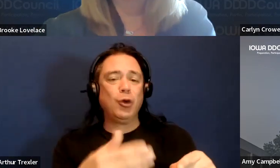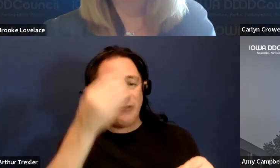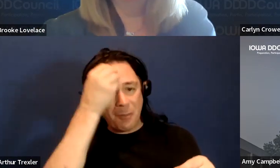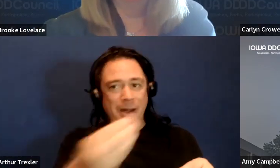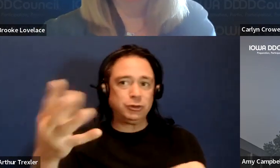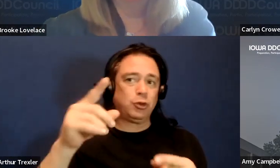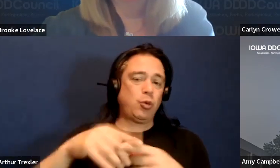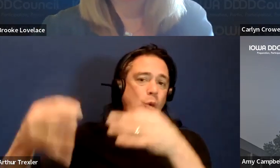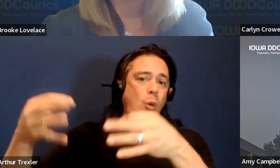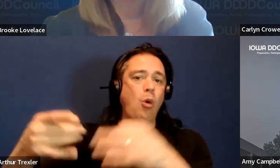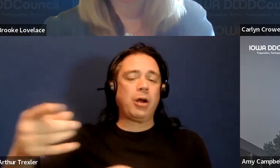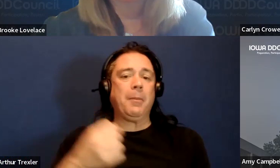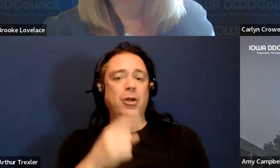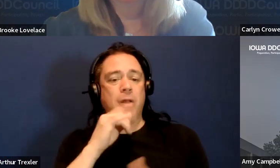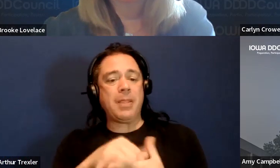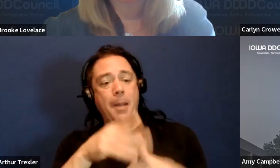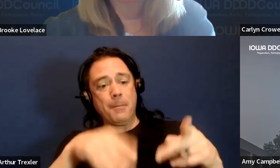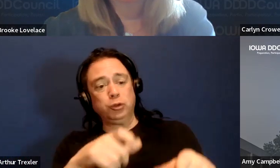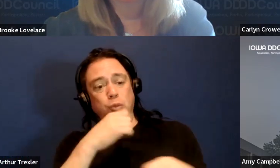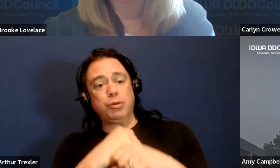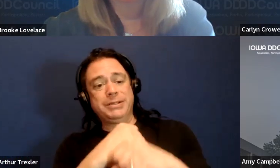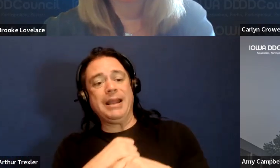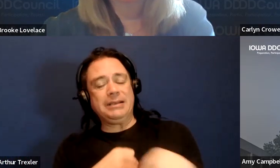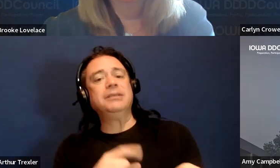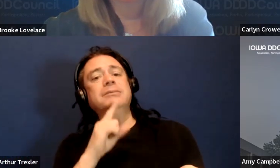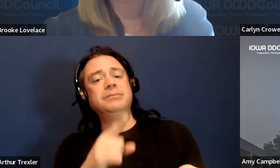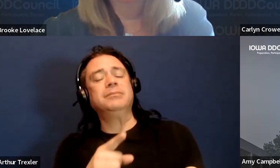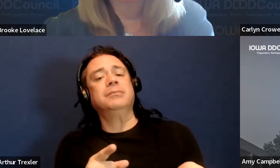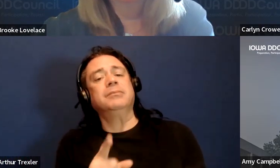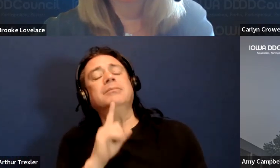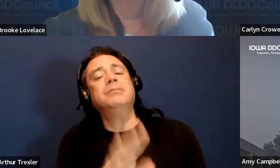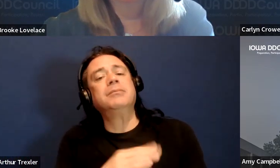courts to make sure that protected persons are indeed protected.